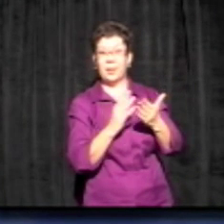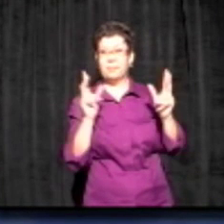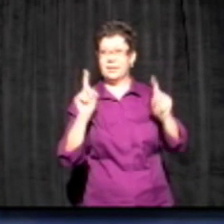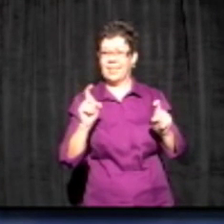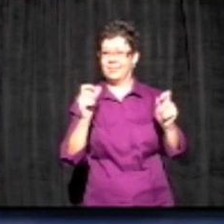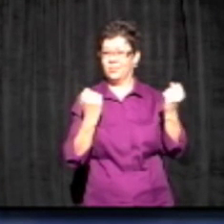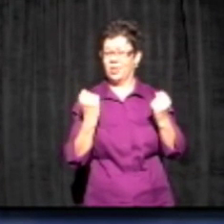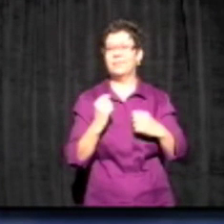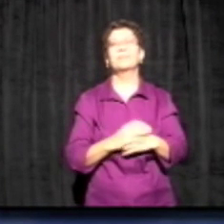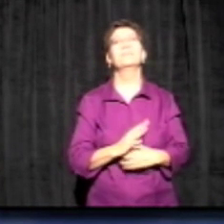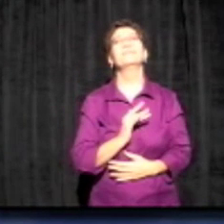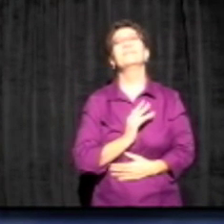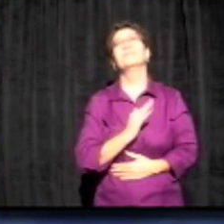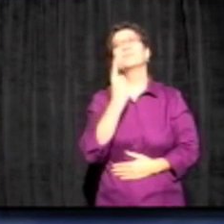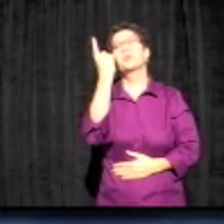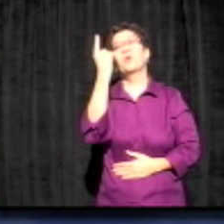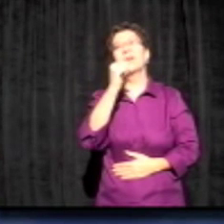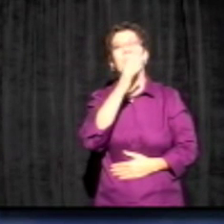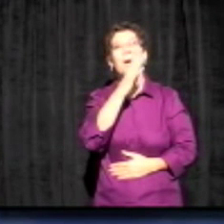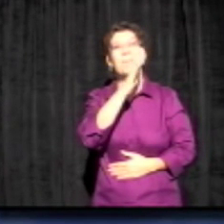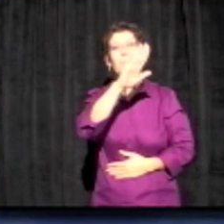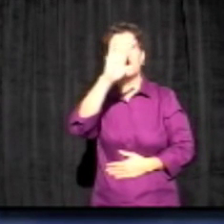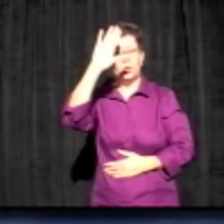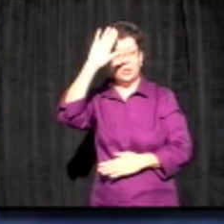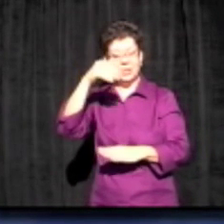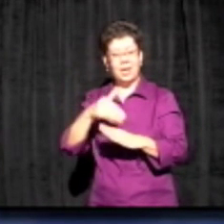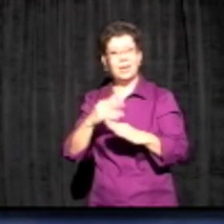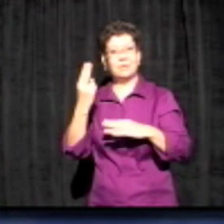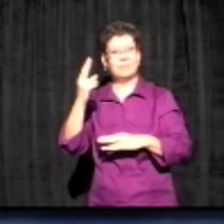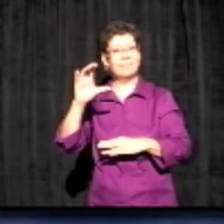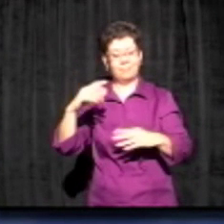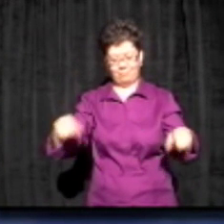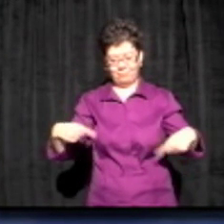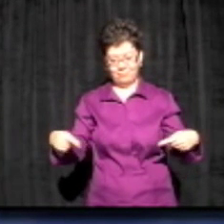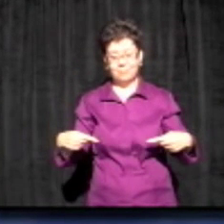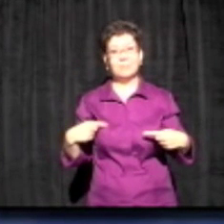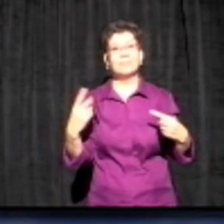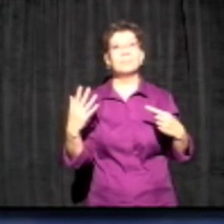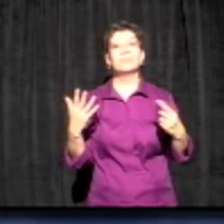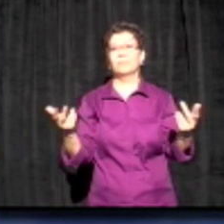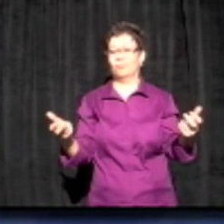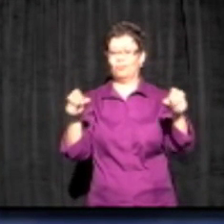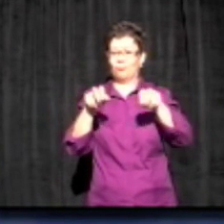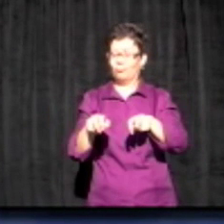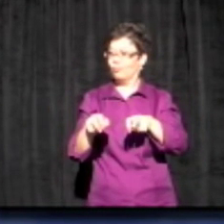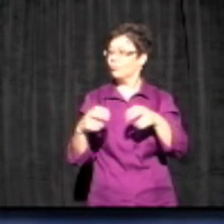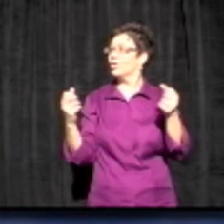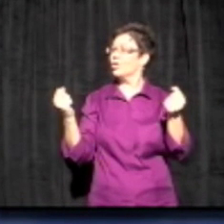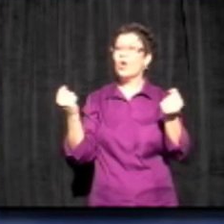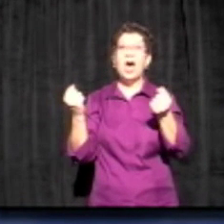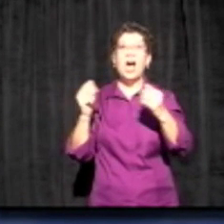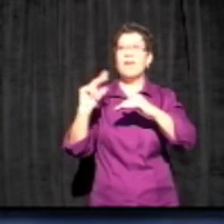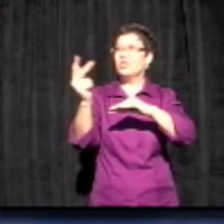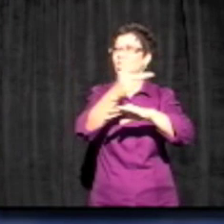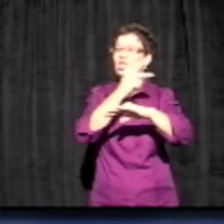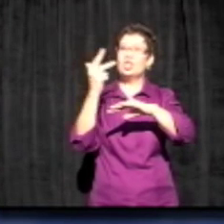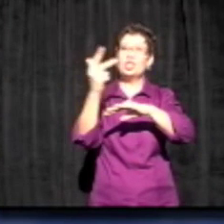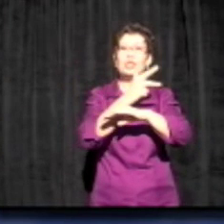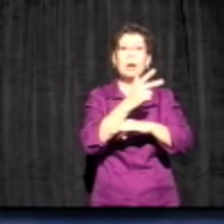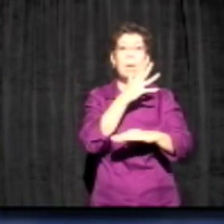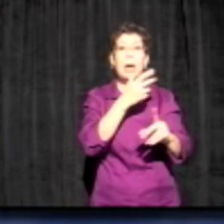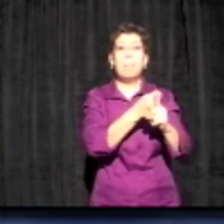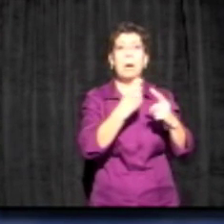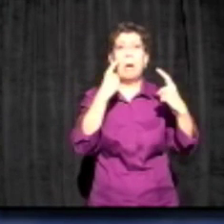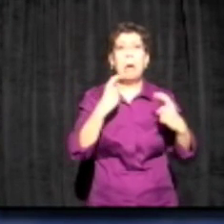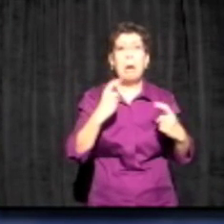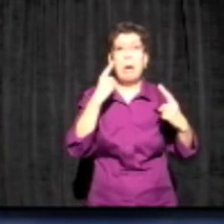the events, the mother of a young man in a wheelchair was seen crying as her son rode in the MV-1. When we